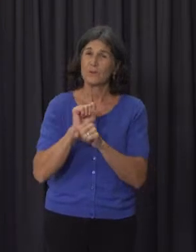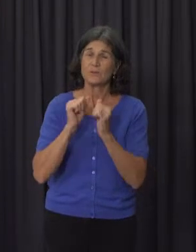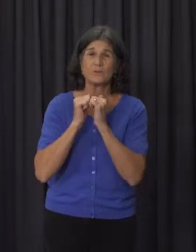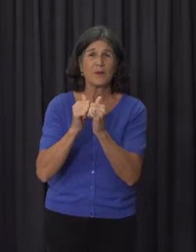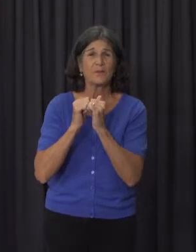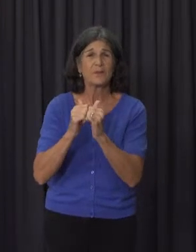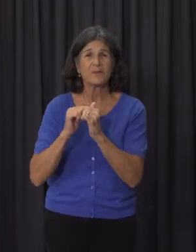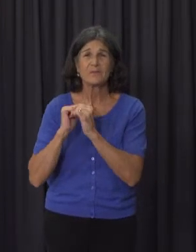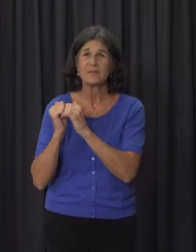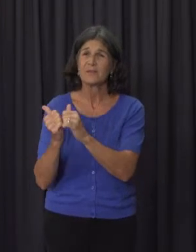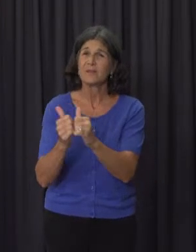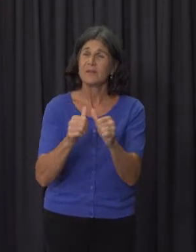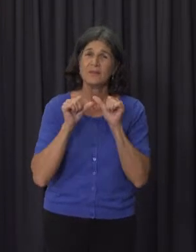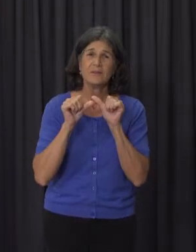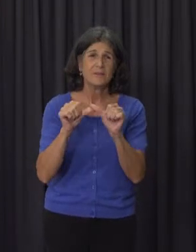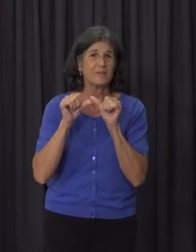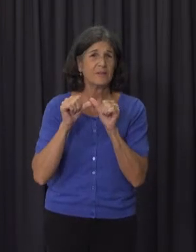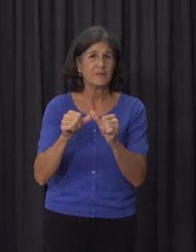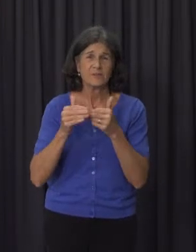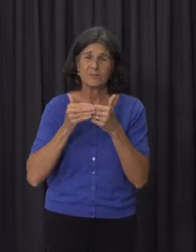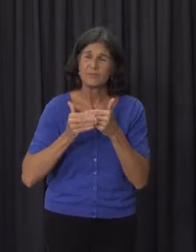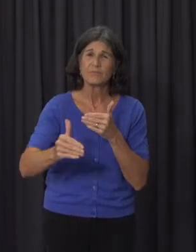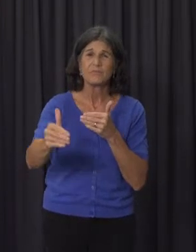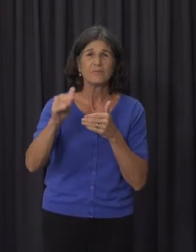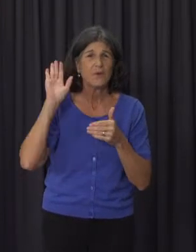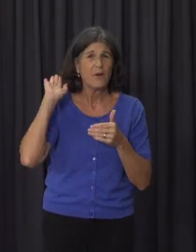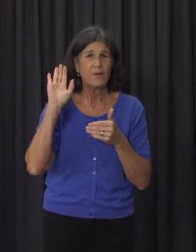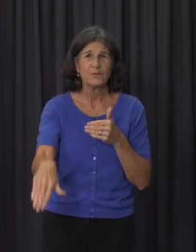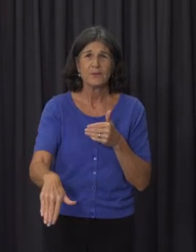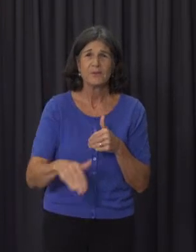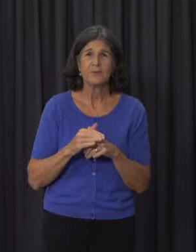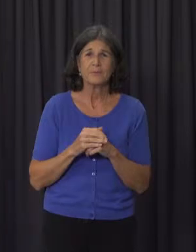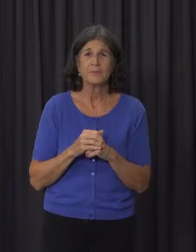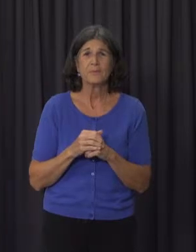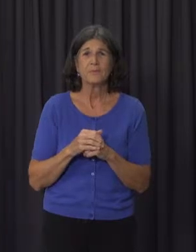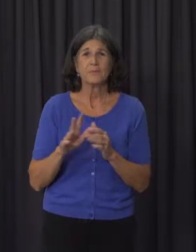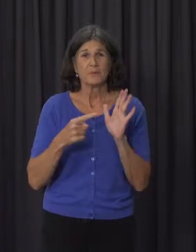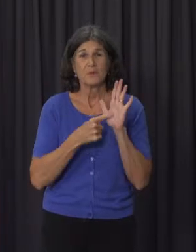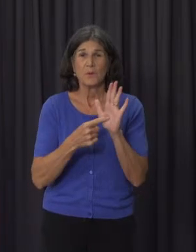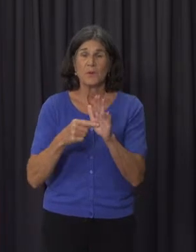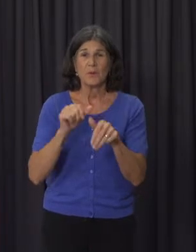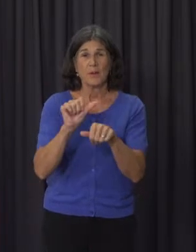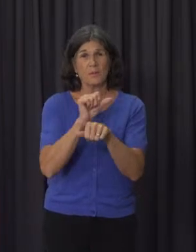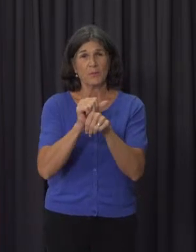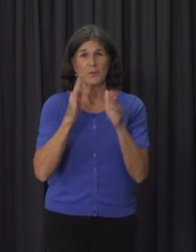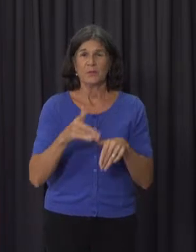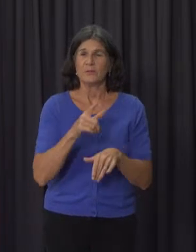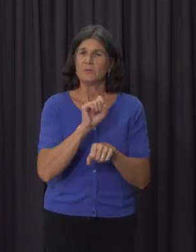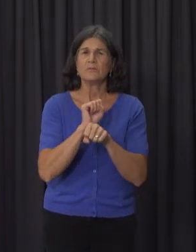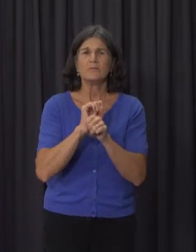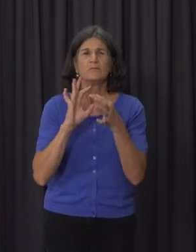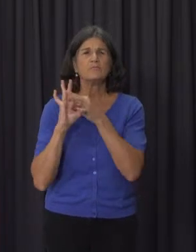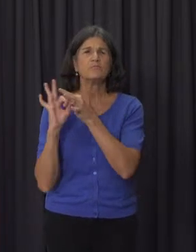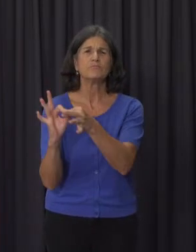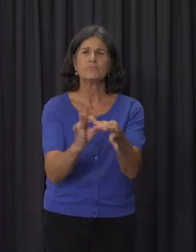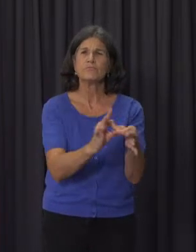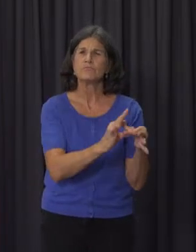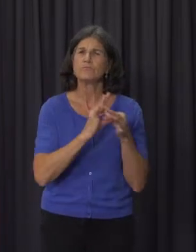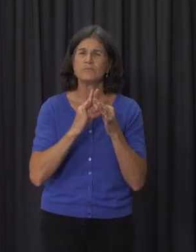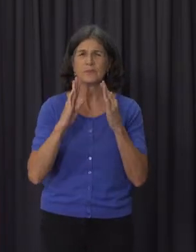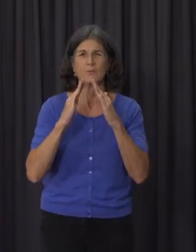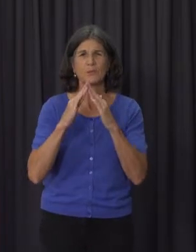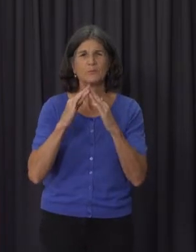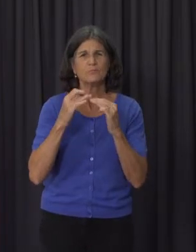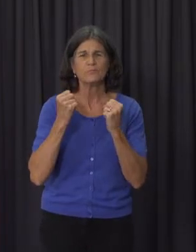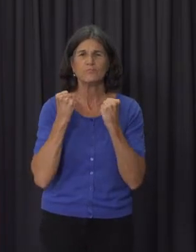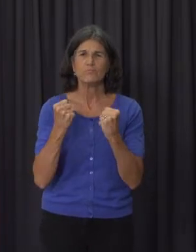this that show how strong and resilient Albertans are and how community really truly is. I'm